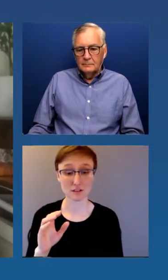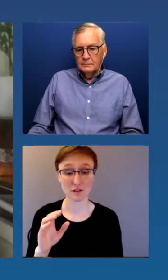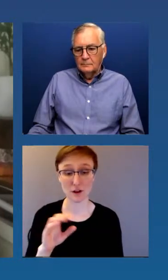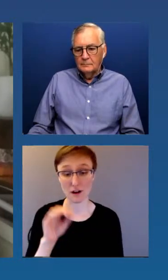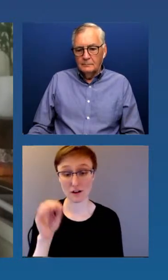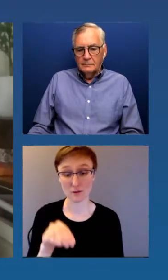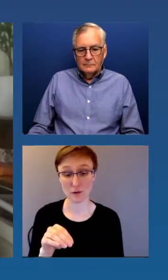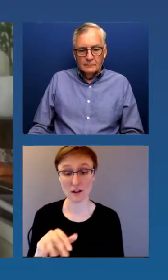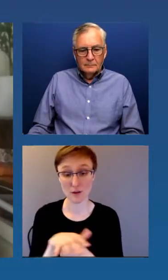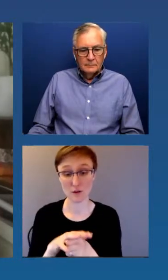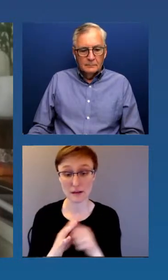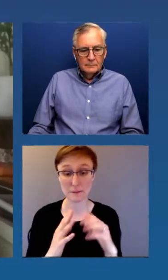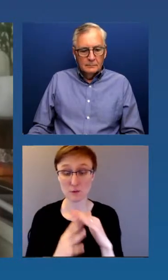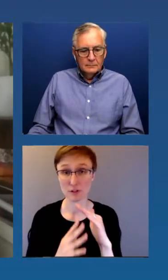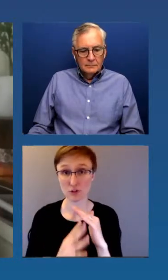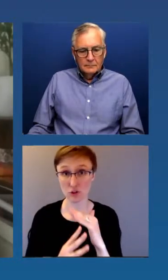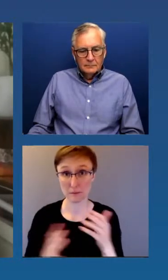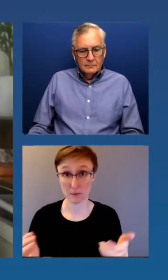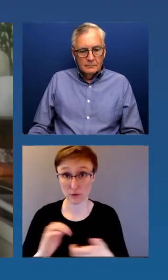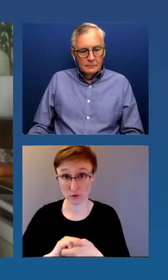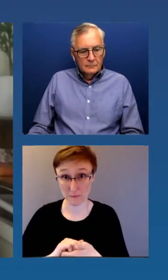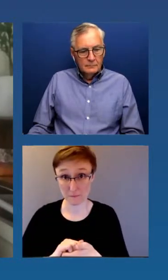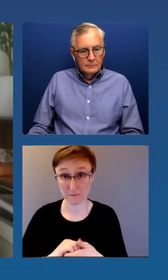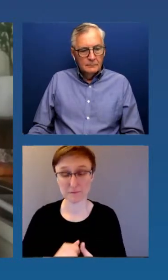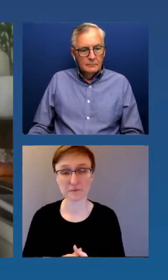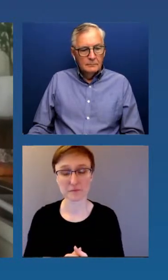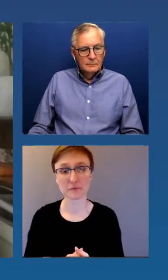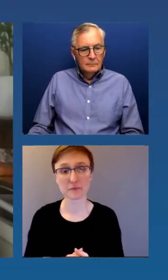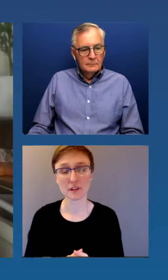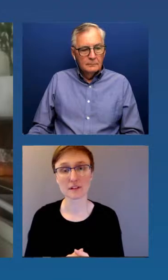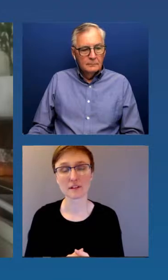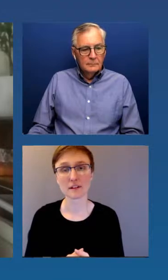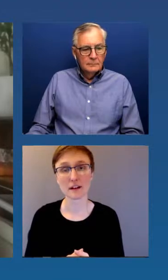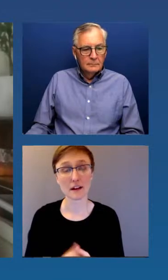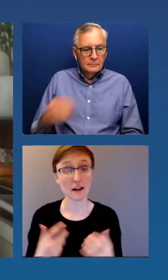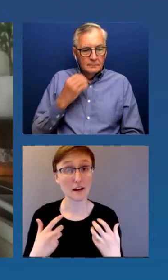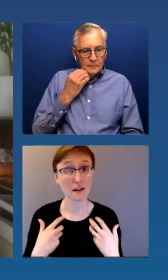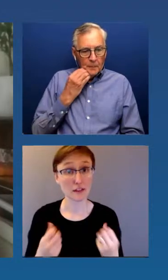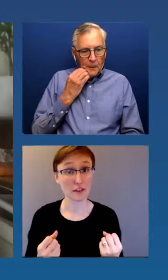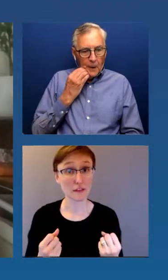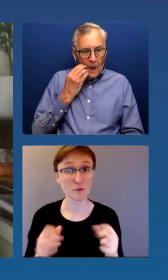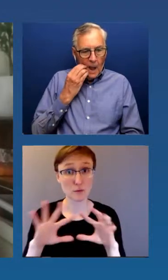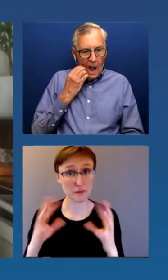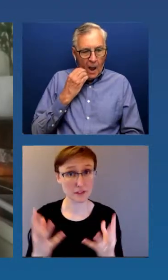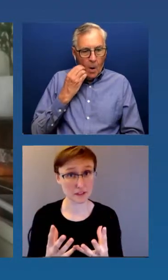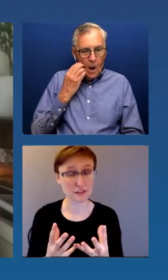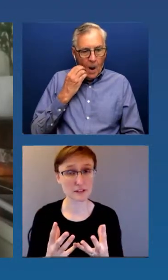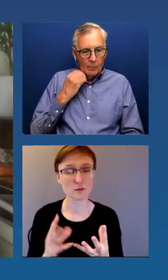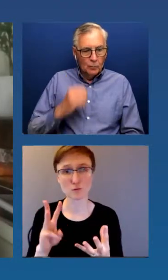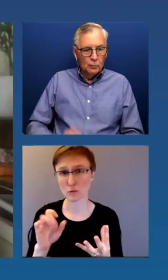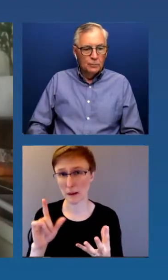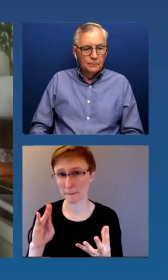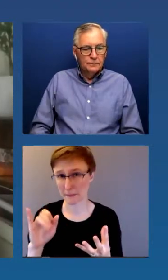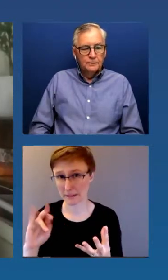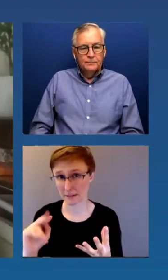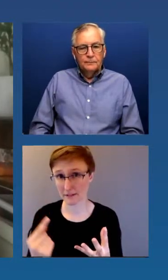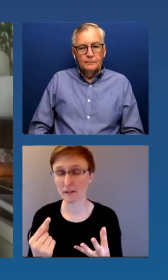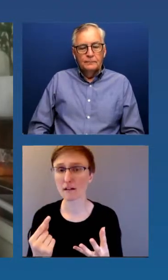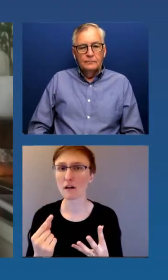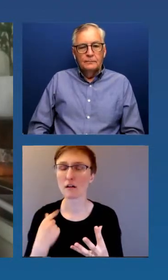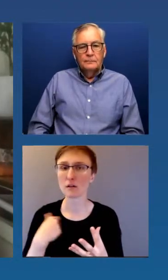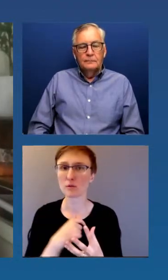on my remarks. The Health and Wellbeing Sector Table has acted as a platform for our partners to share knowledge,